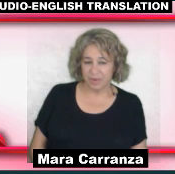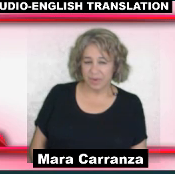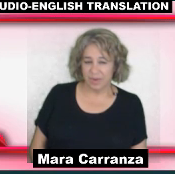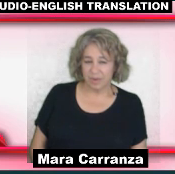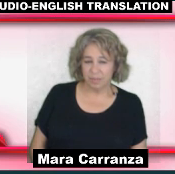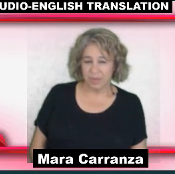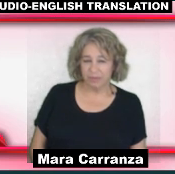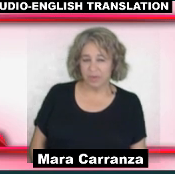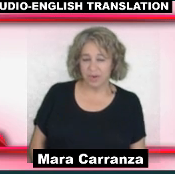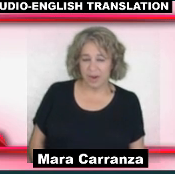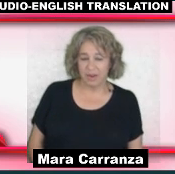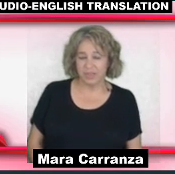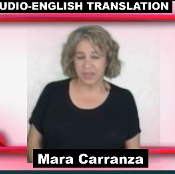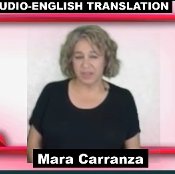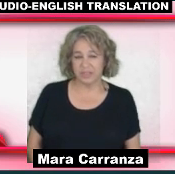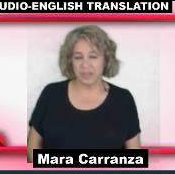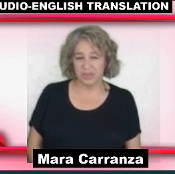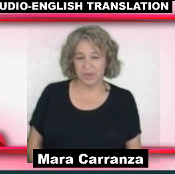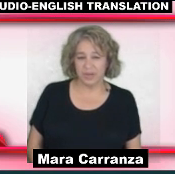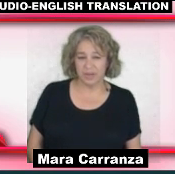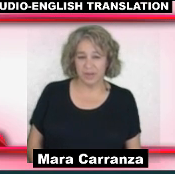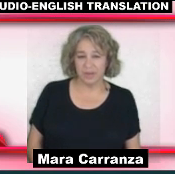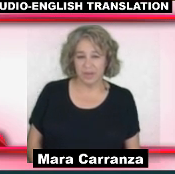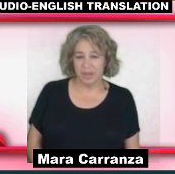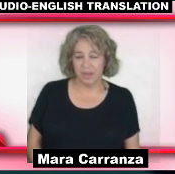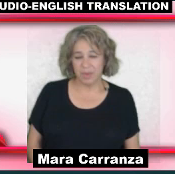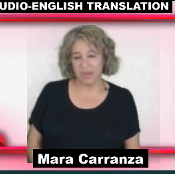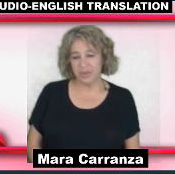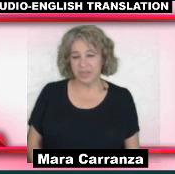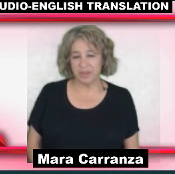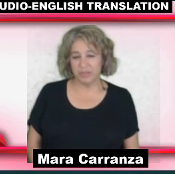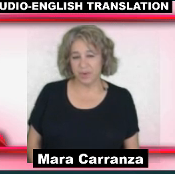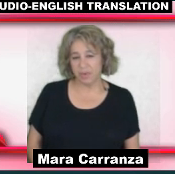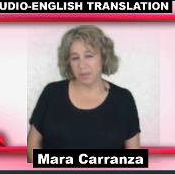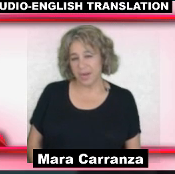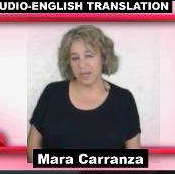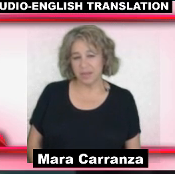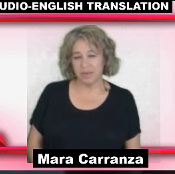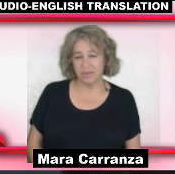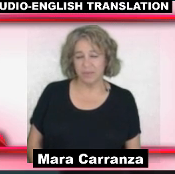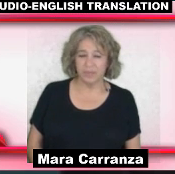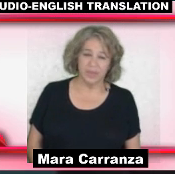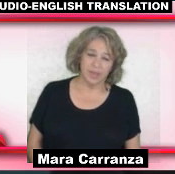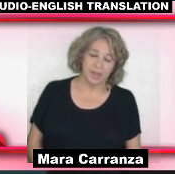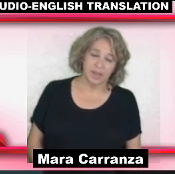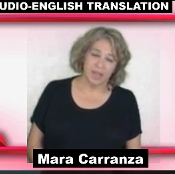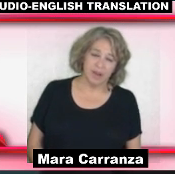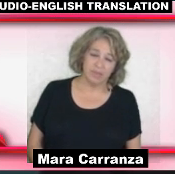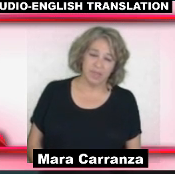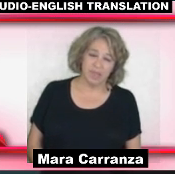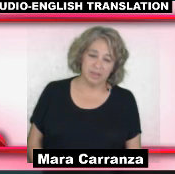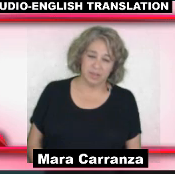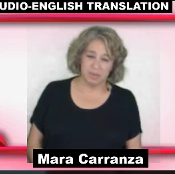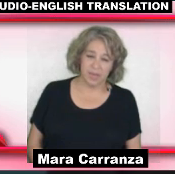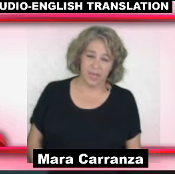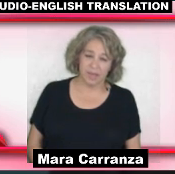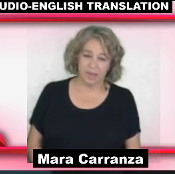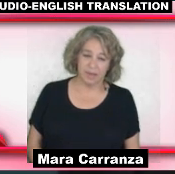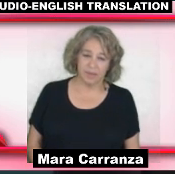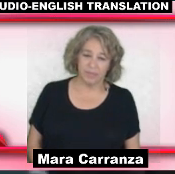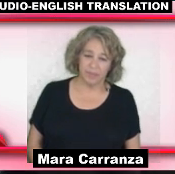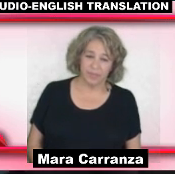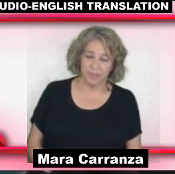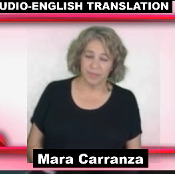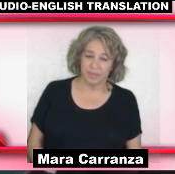Antes, ¿cómo era? Before, how did they used to do it? Recordándoles? Am I going to have to be reminded? ¿Cómo era? Everything used to be. Sí,